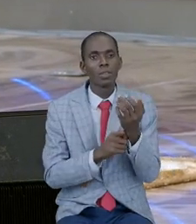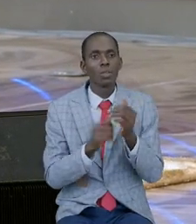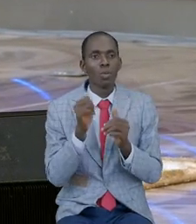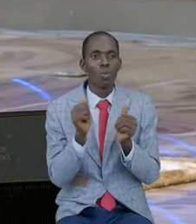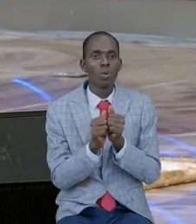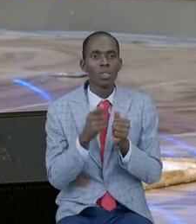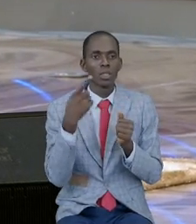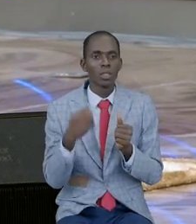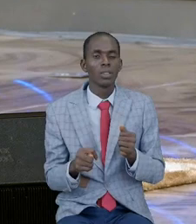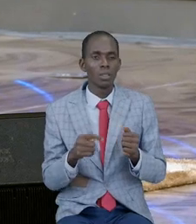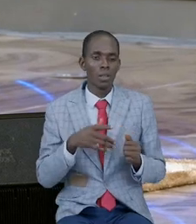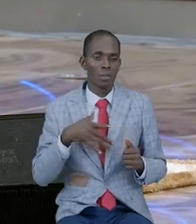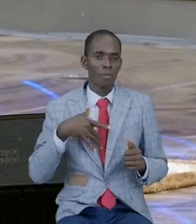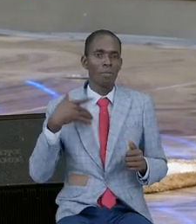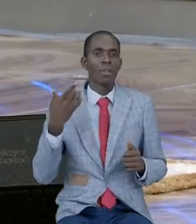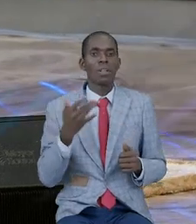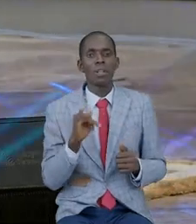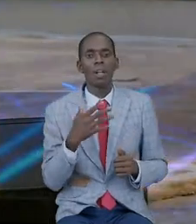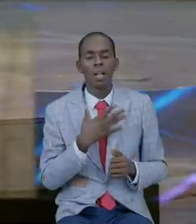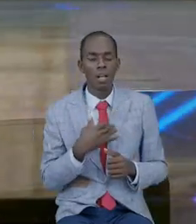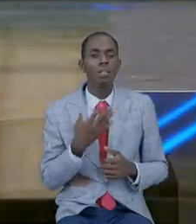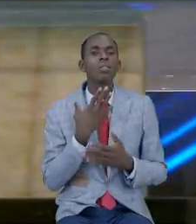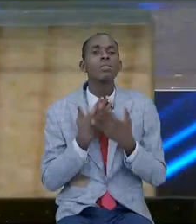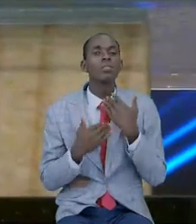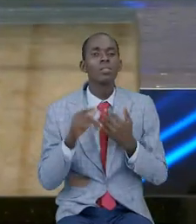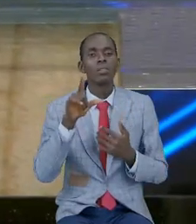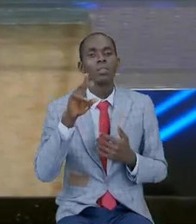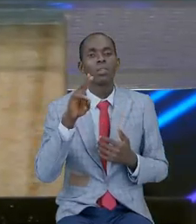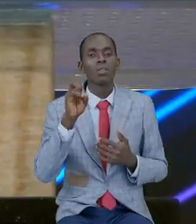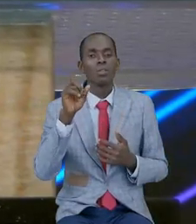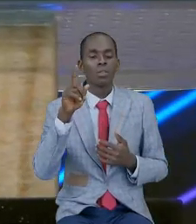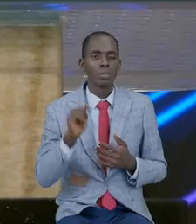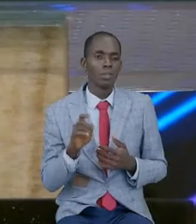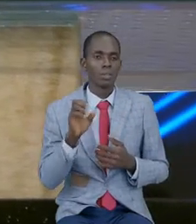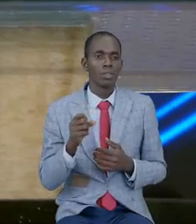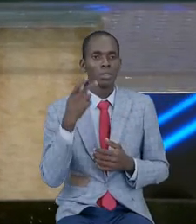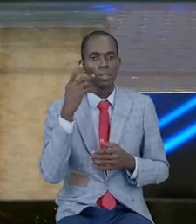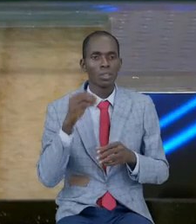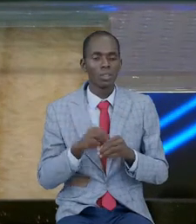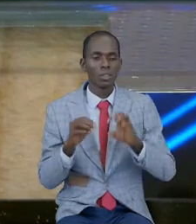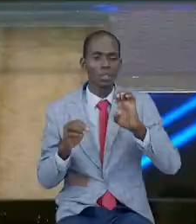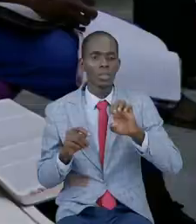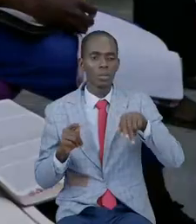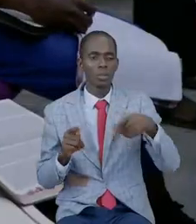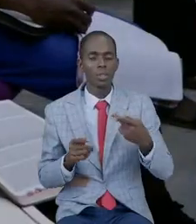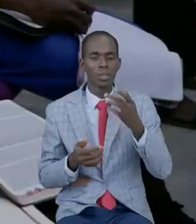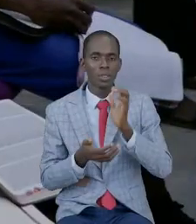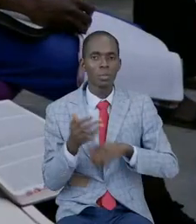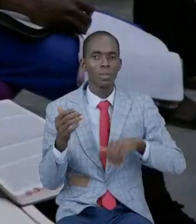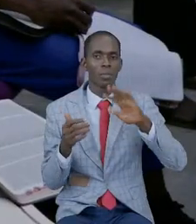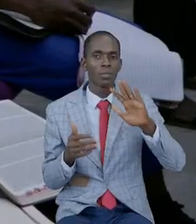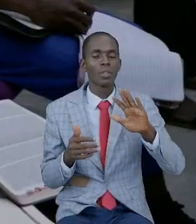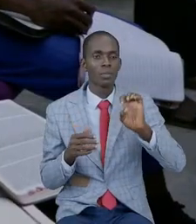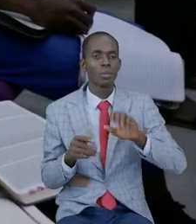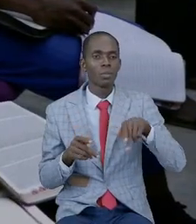and the lost well looking at ephesians chapter 5 reading from